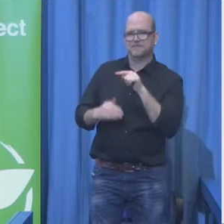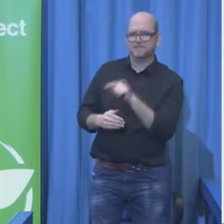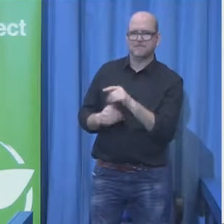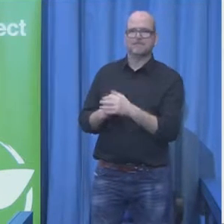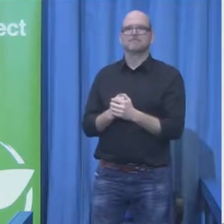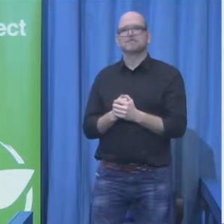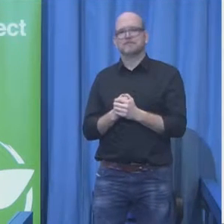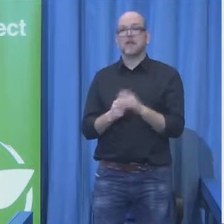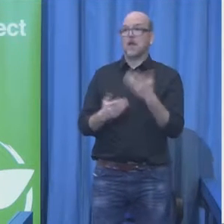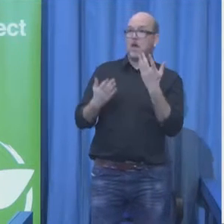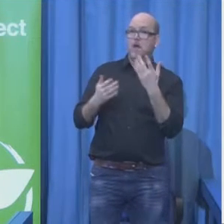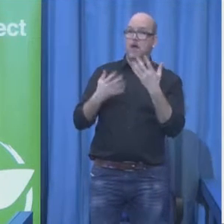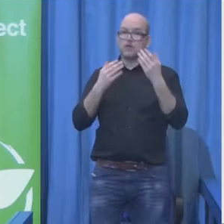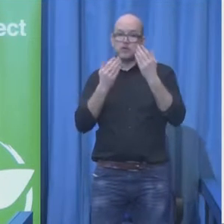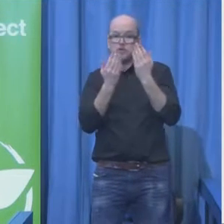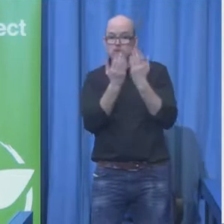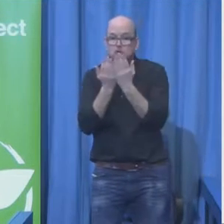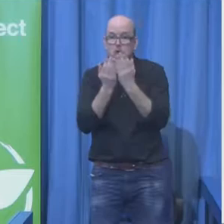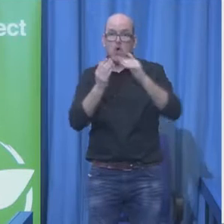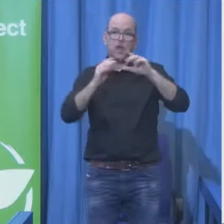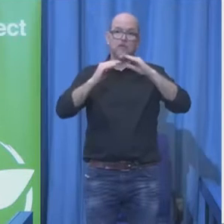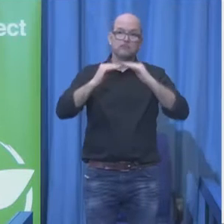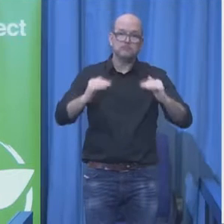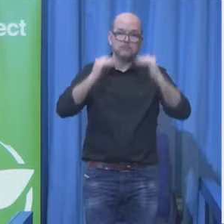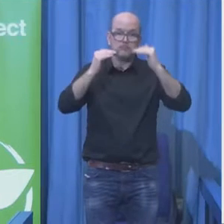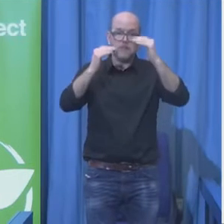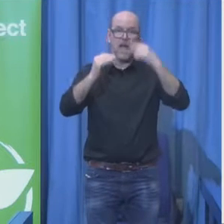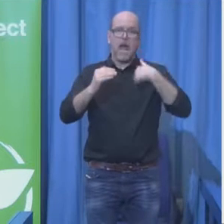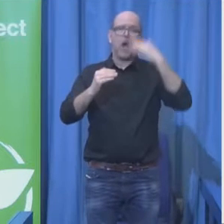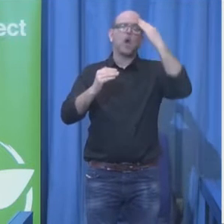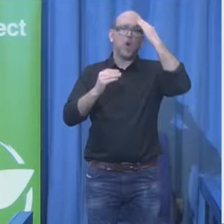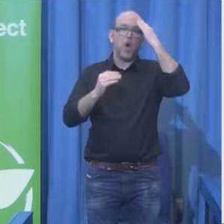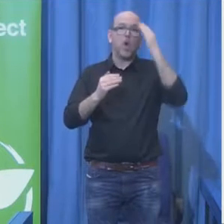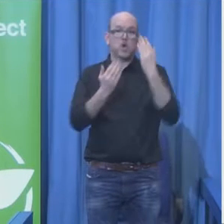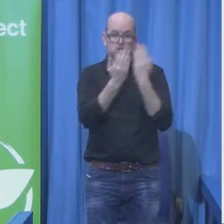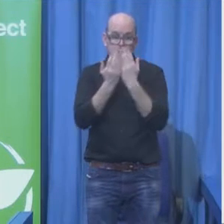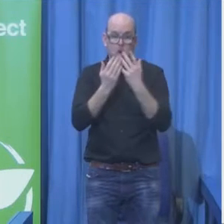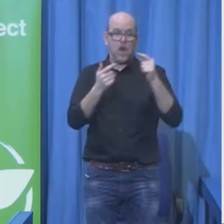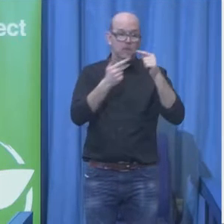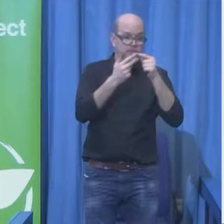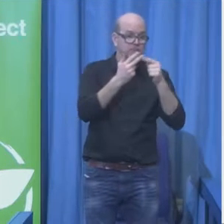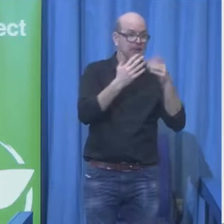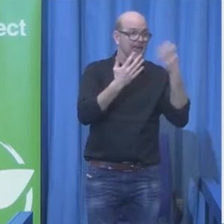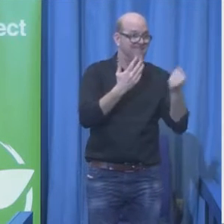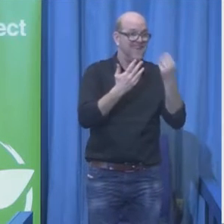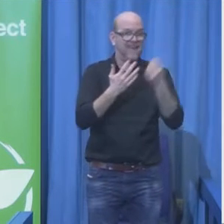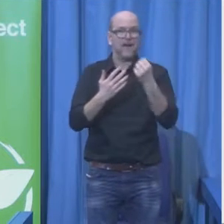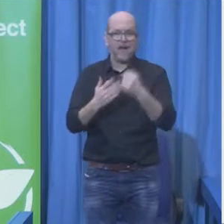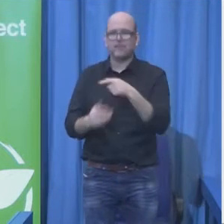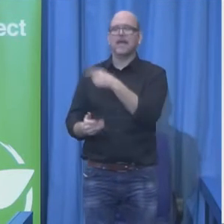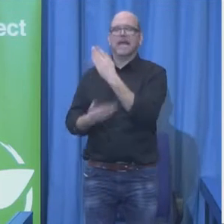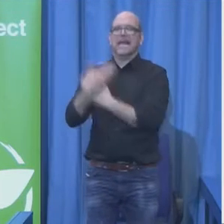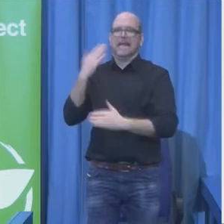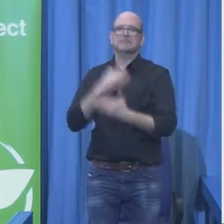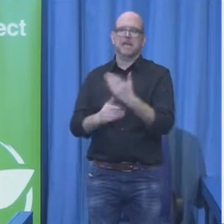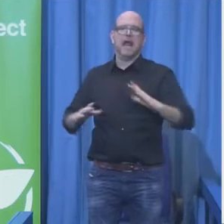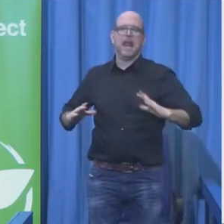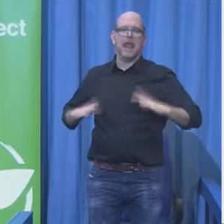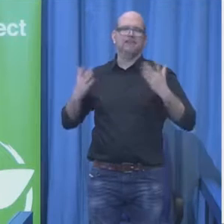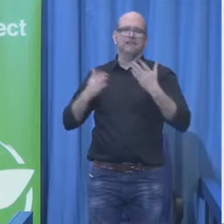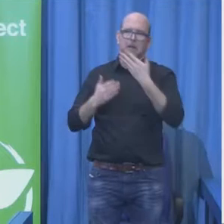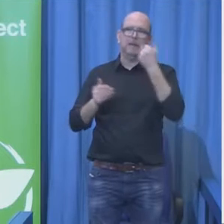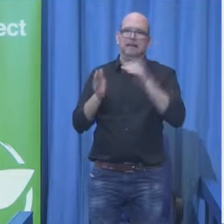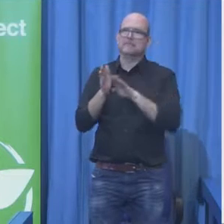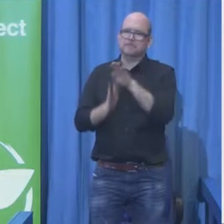The second, I would say, is social barriers, and this is maybe the same in many developing countries, and maybe